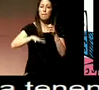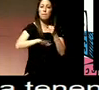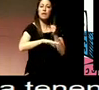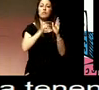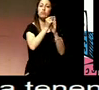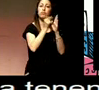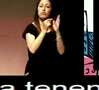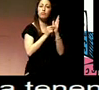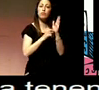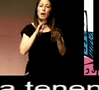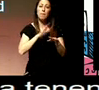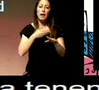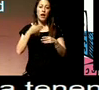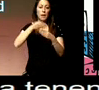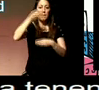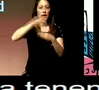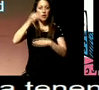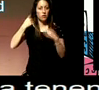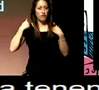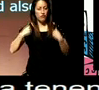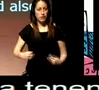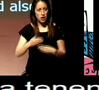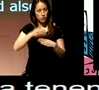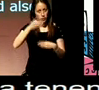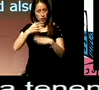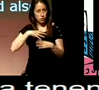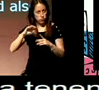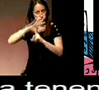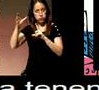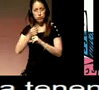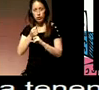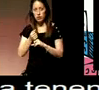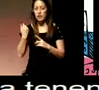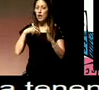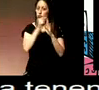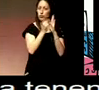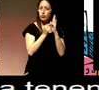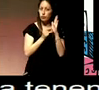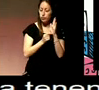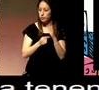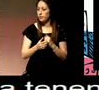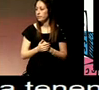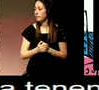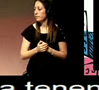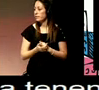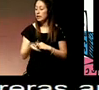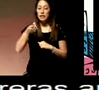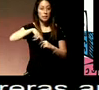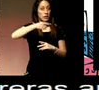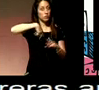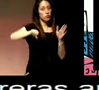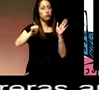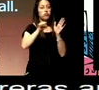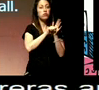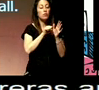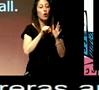also the manifesto, the poster of accessible culture for all. Among the stated